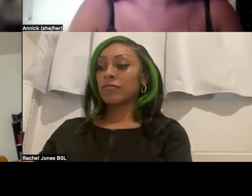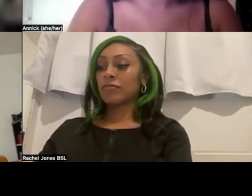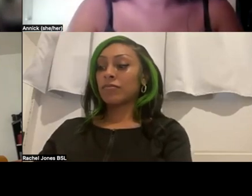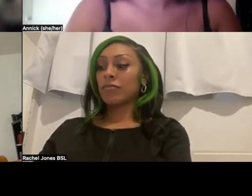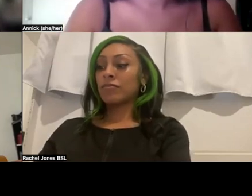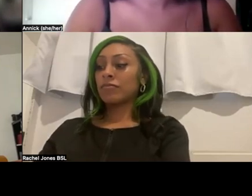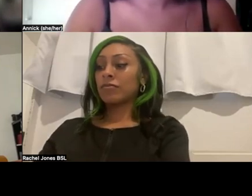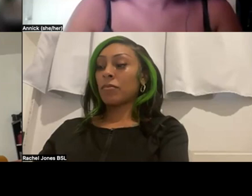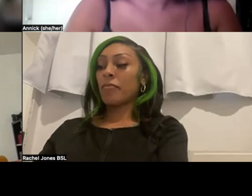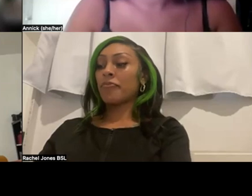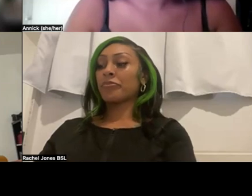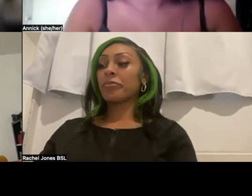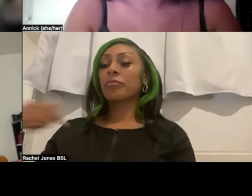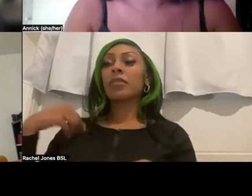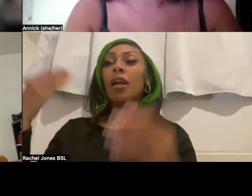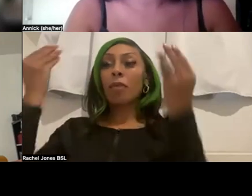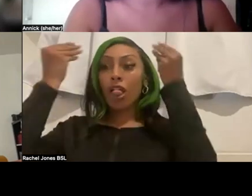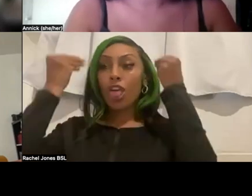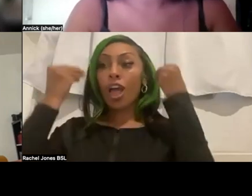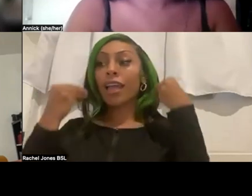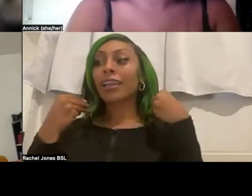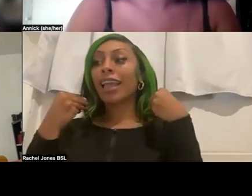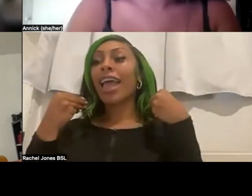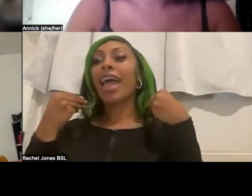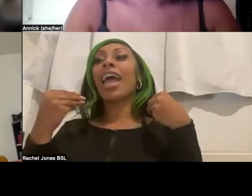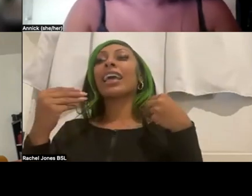currently sitting in a white room.